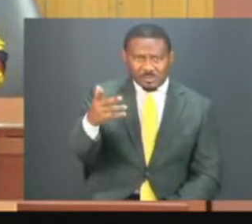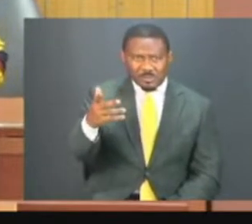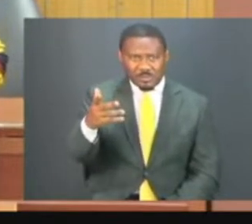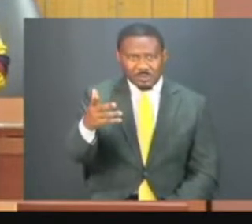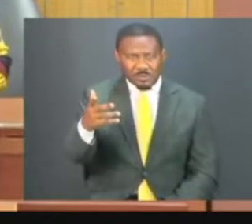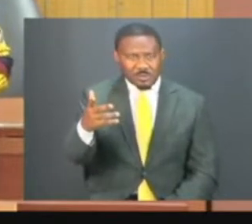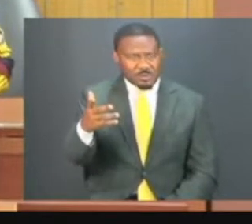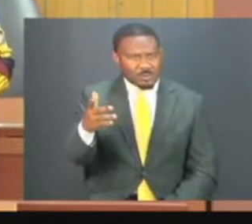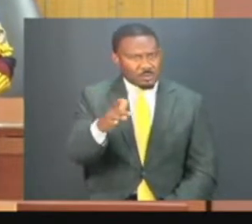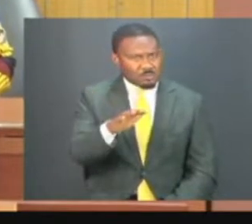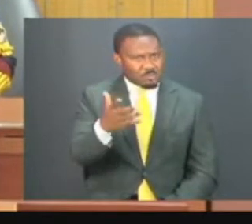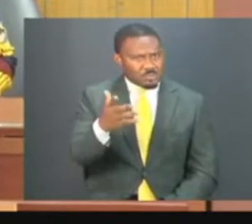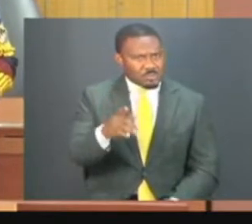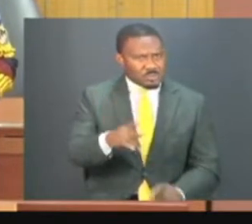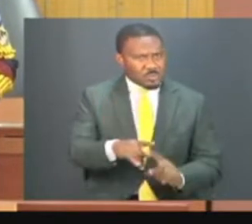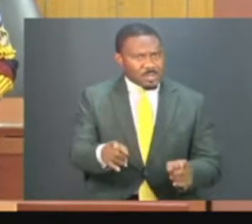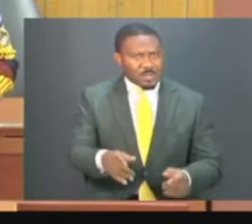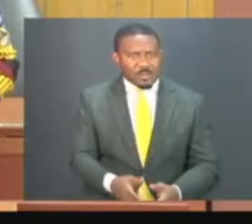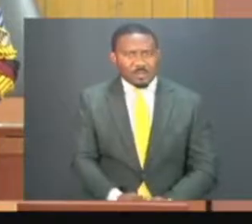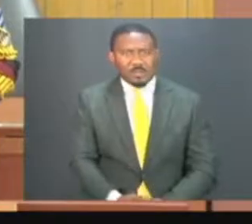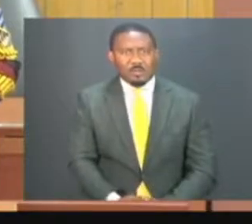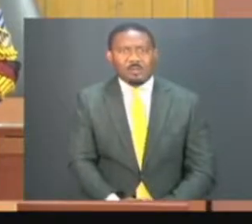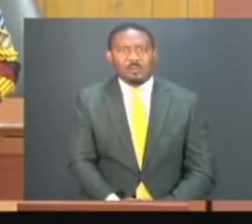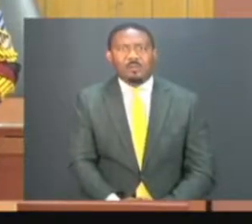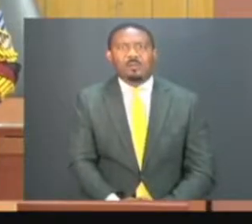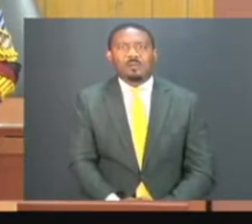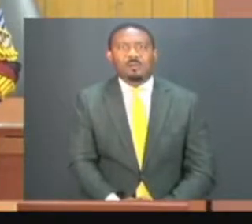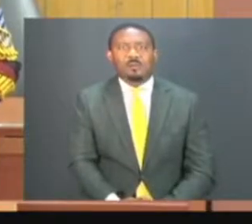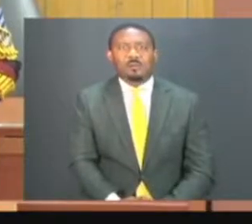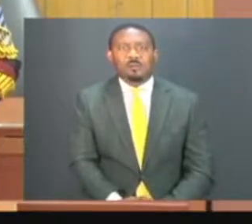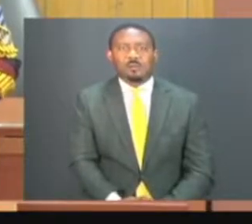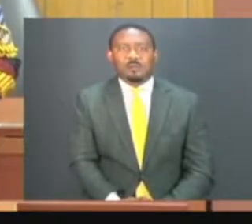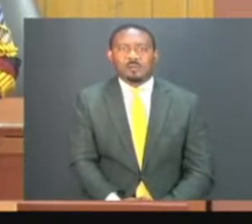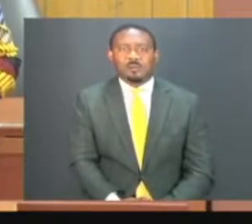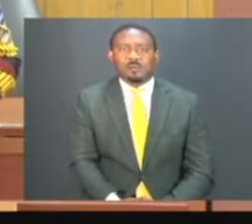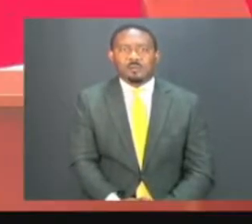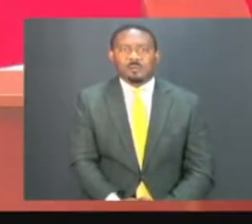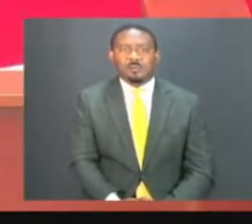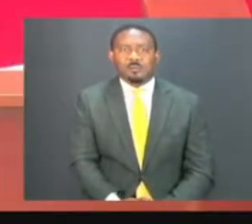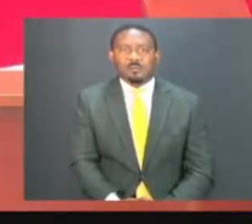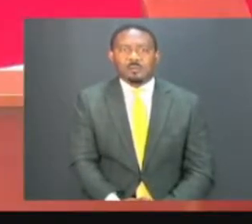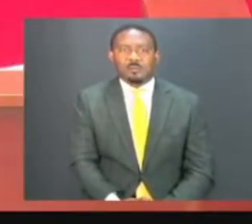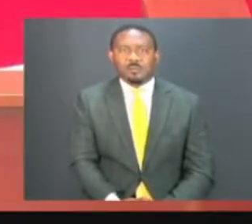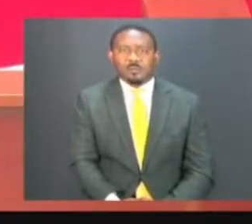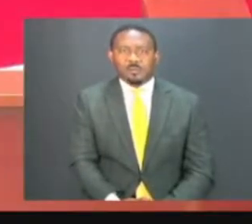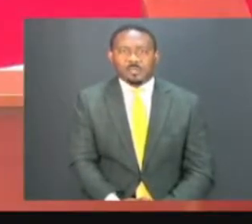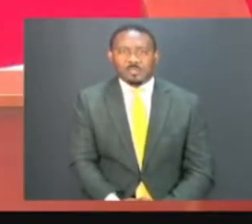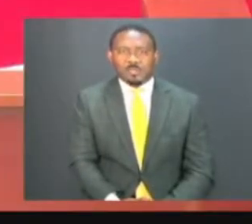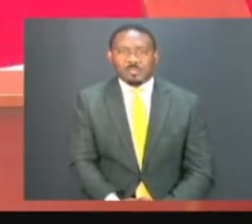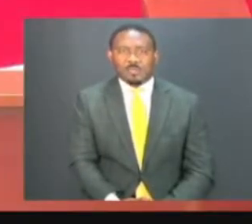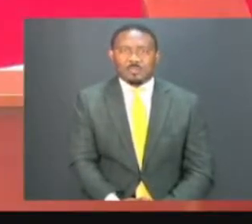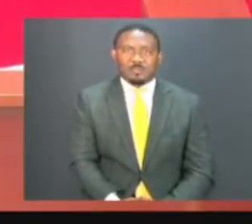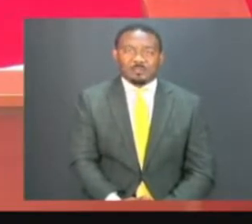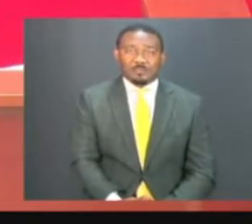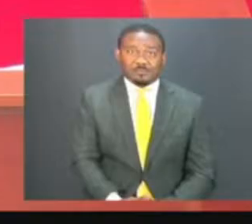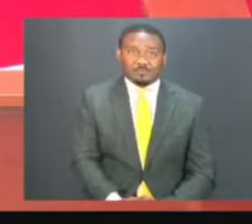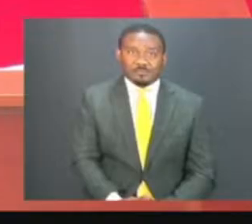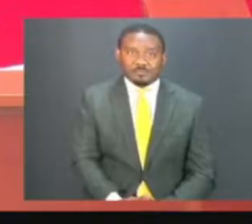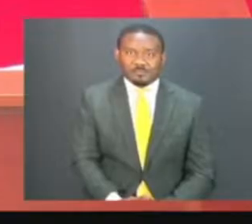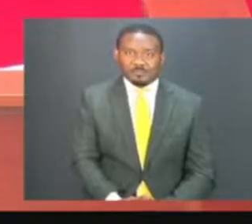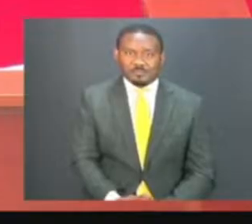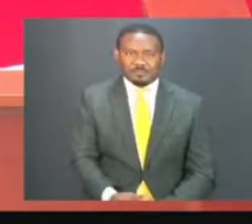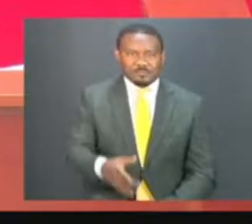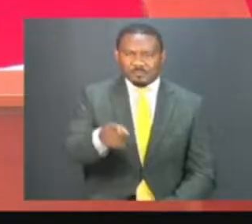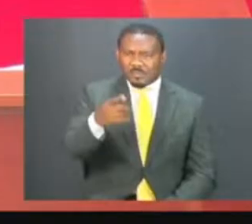something different from what I'm saying. Is it not the correction of the same name? Yes. Correction of the same name? No, he was talking about